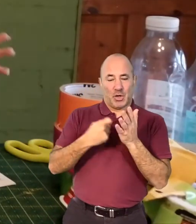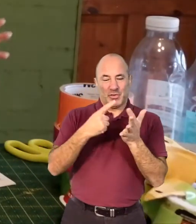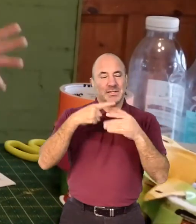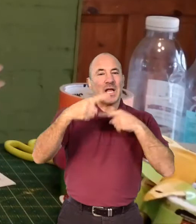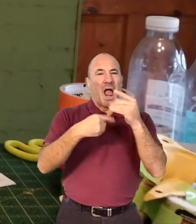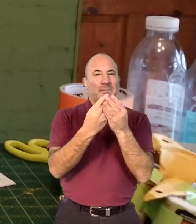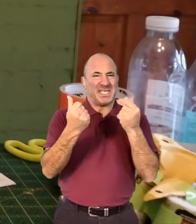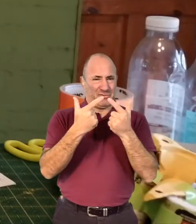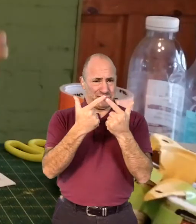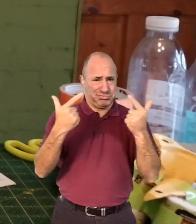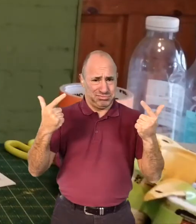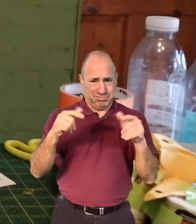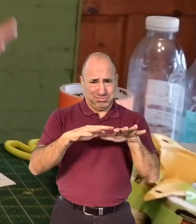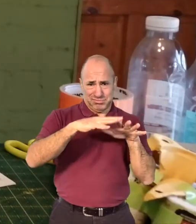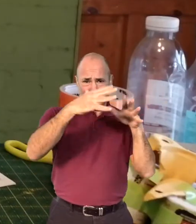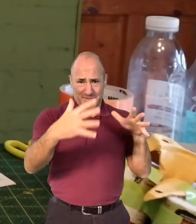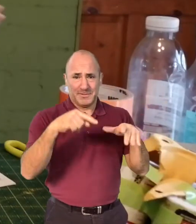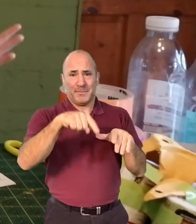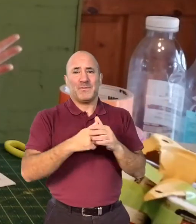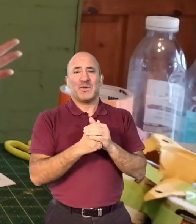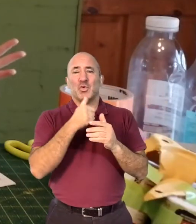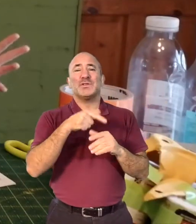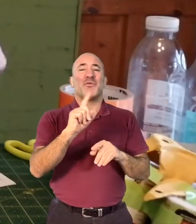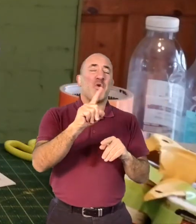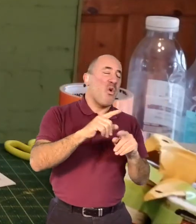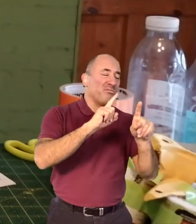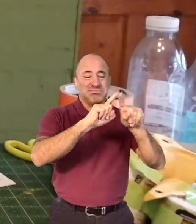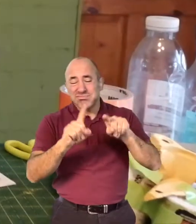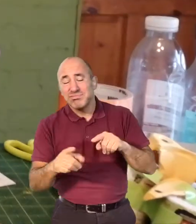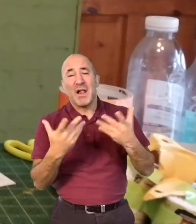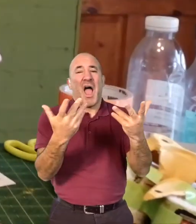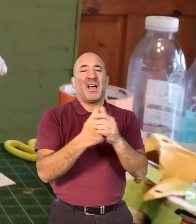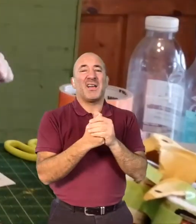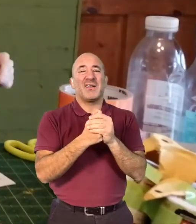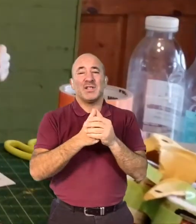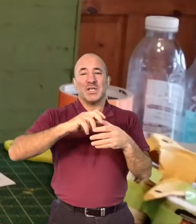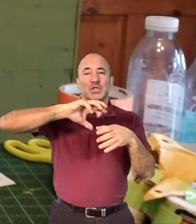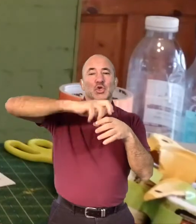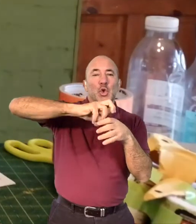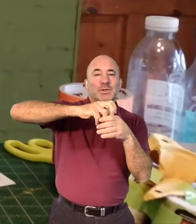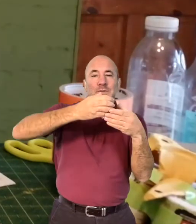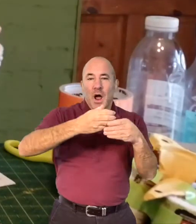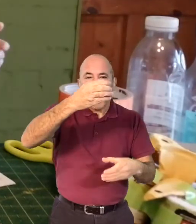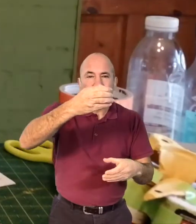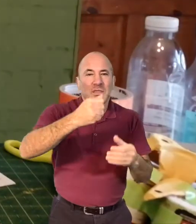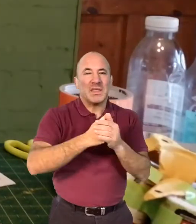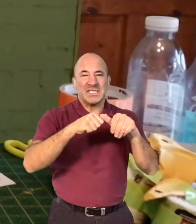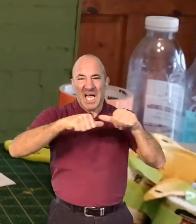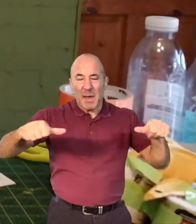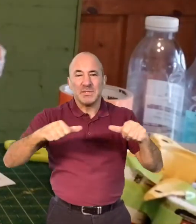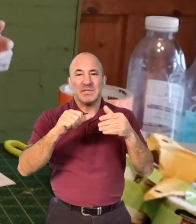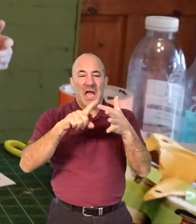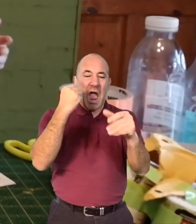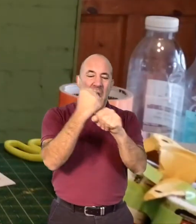of recycled materials that we're going to be using in this workshop. Things like juice cartons, tapes,